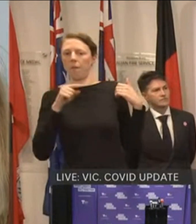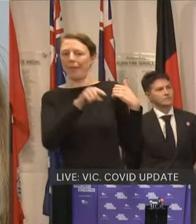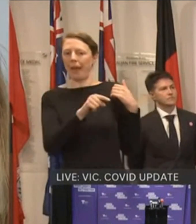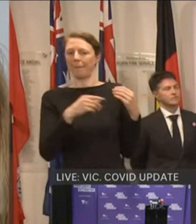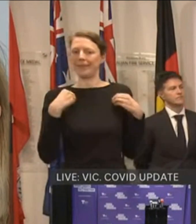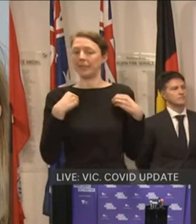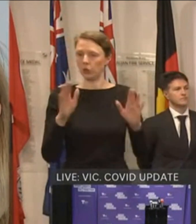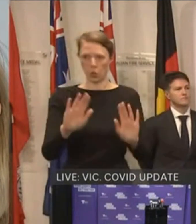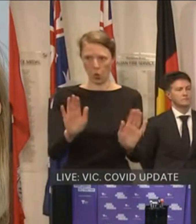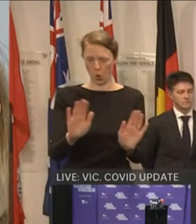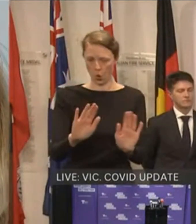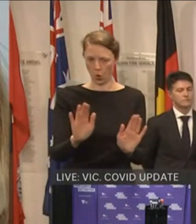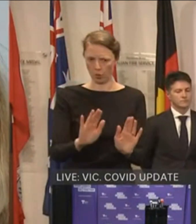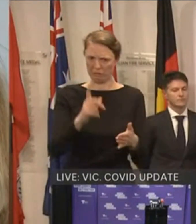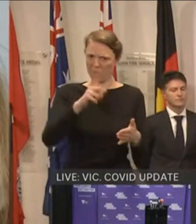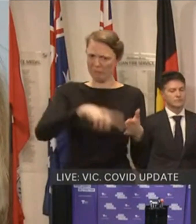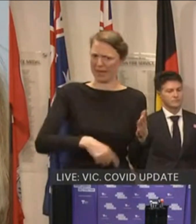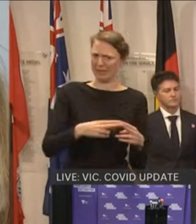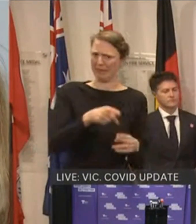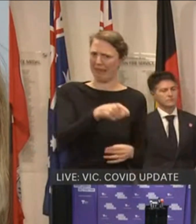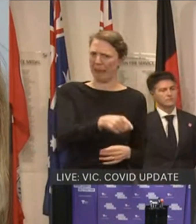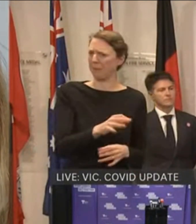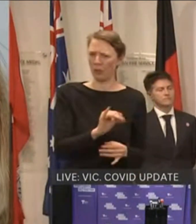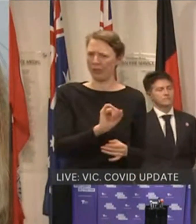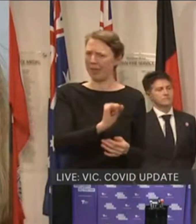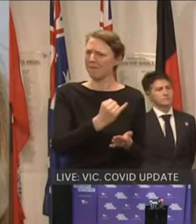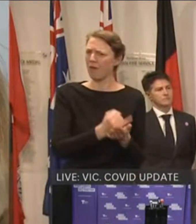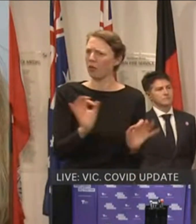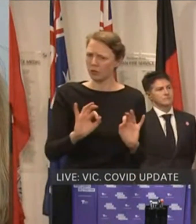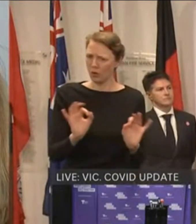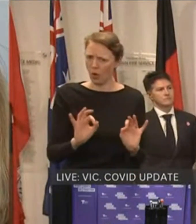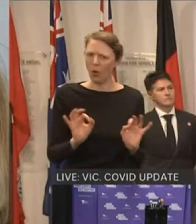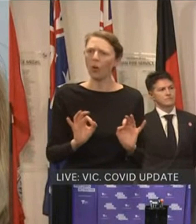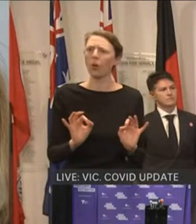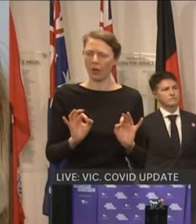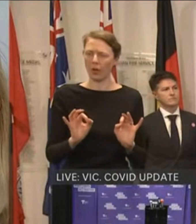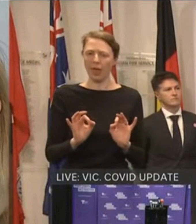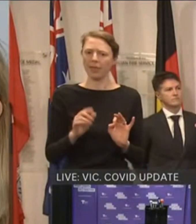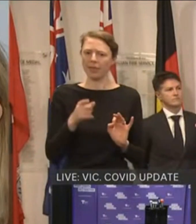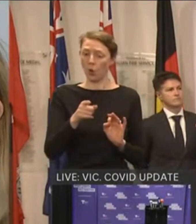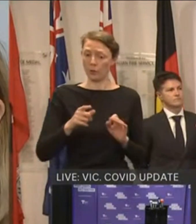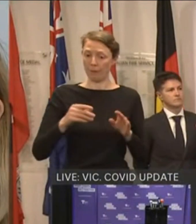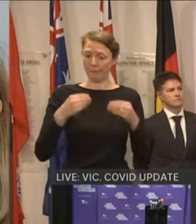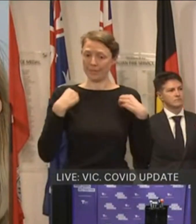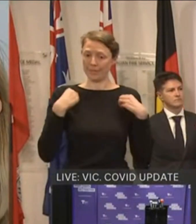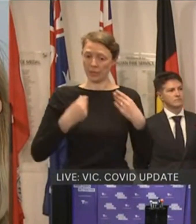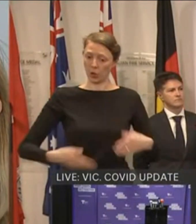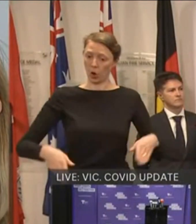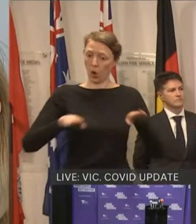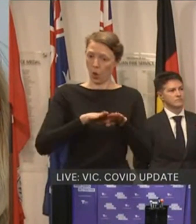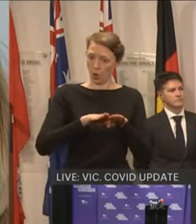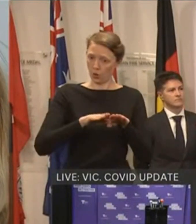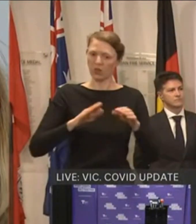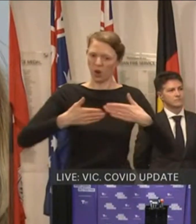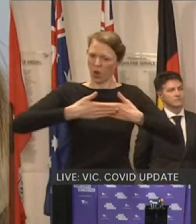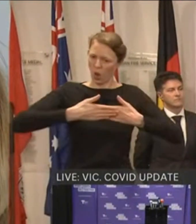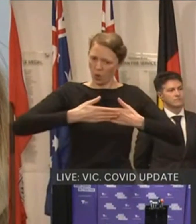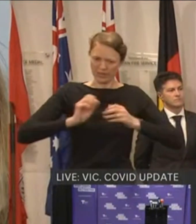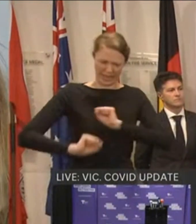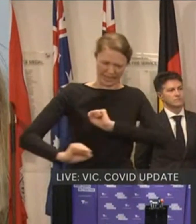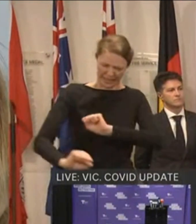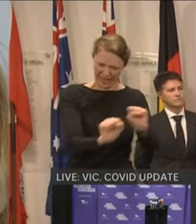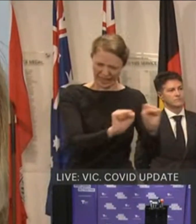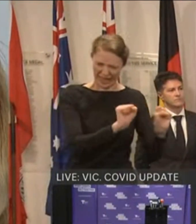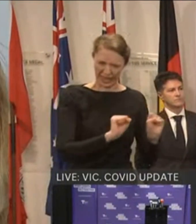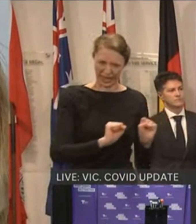those businesses, because we do not want to discourage people coming forward for testing. And if the community is punitive against those businesses, it does provide